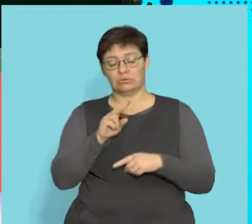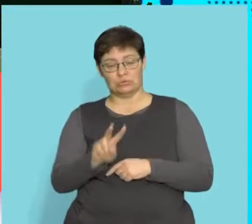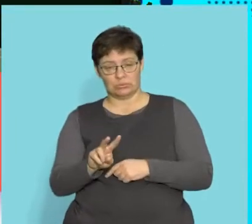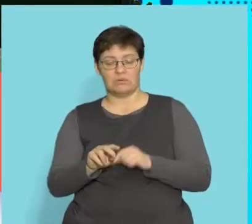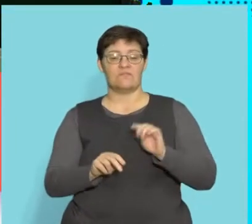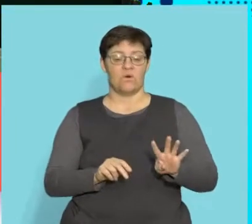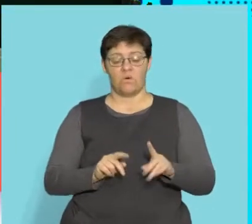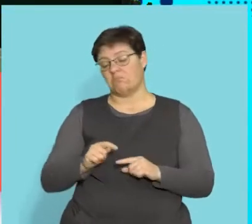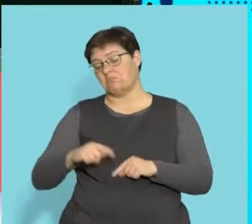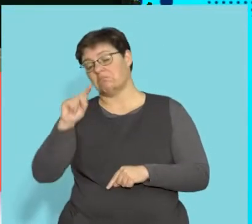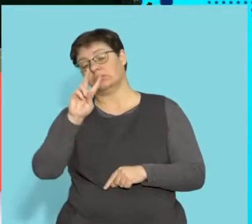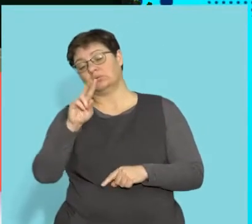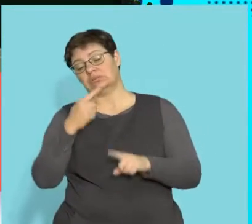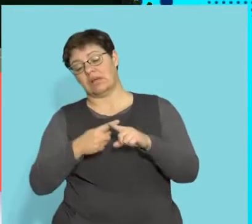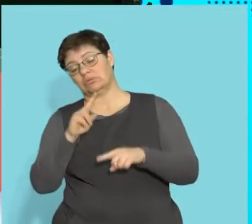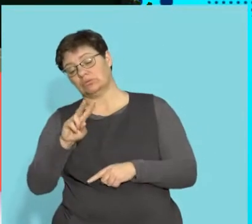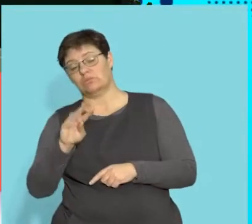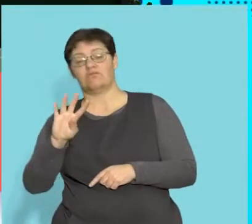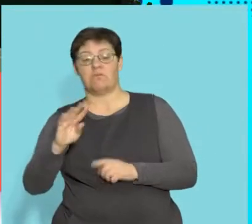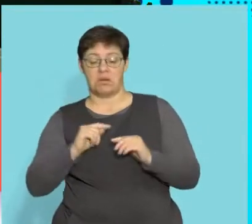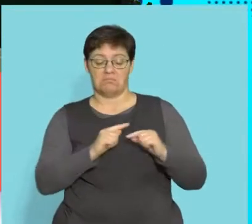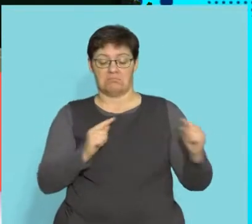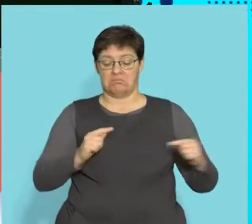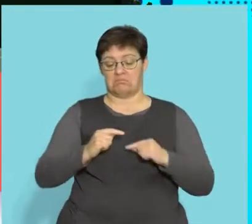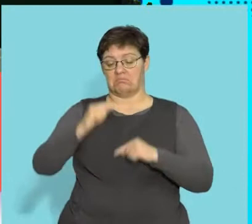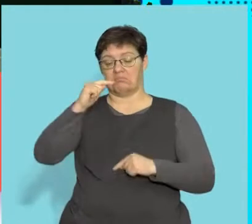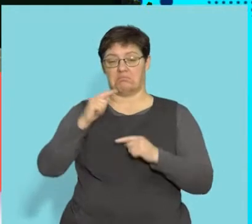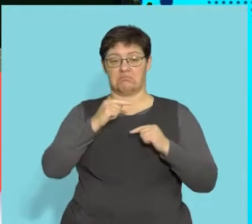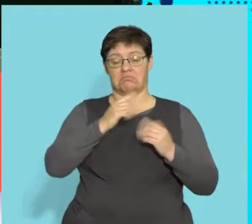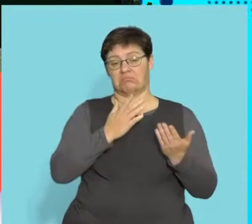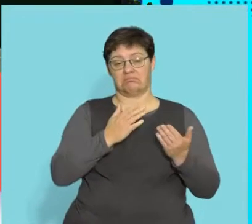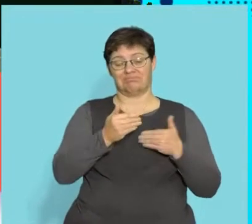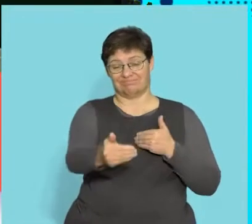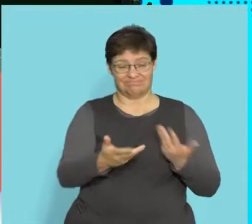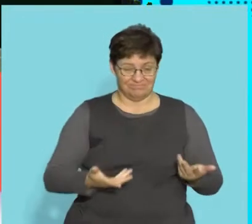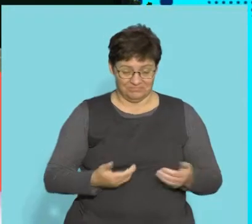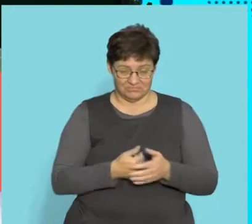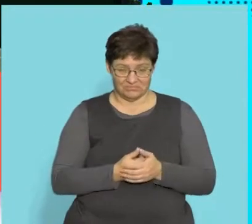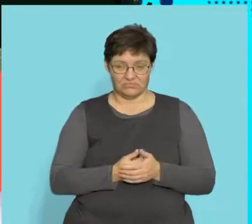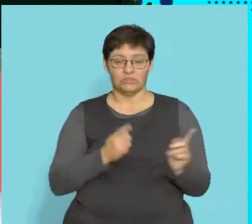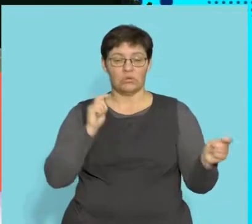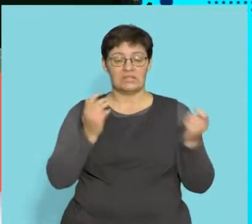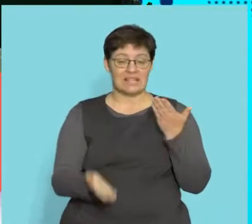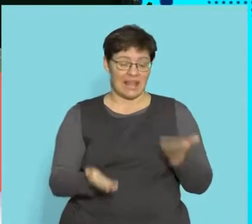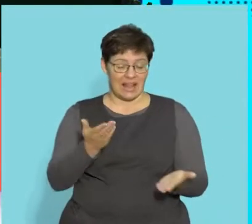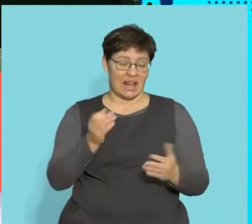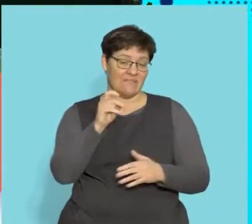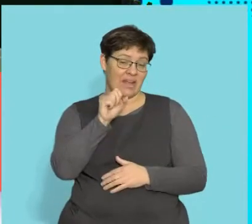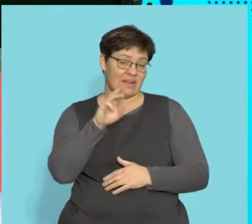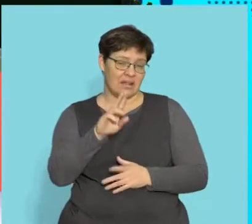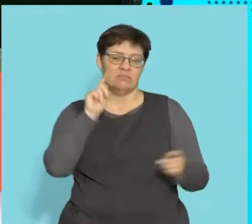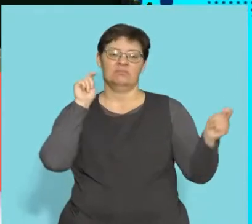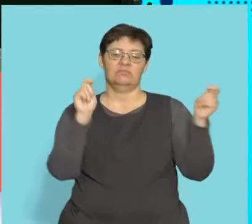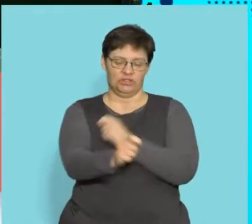have 2 times 2, so the size of the cube will then be 4. So essentially the scale factor changes